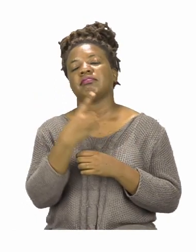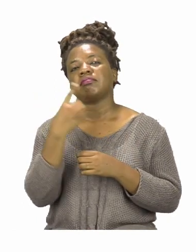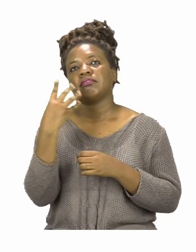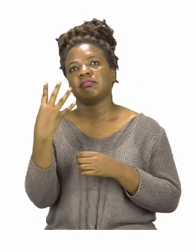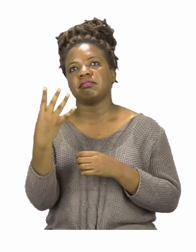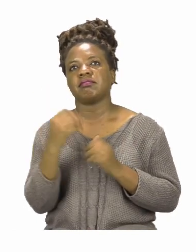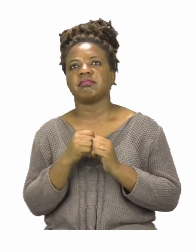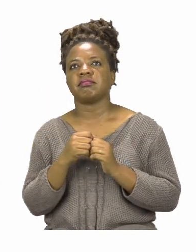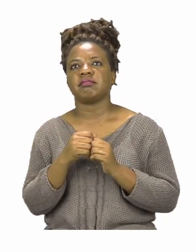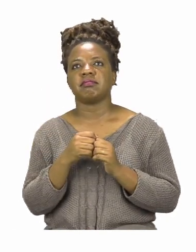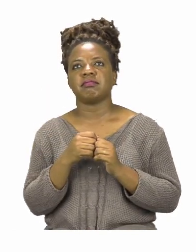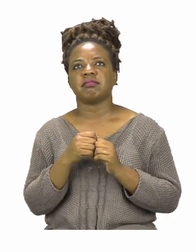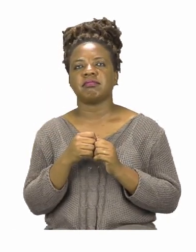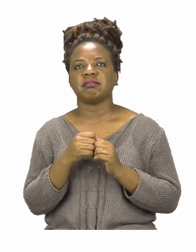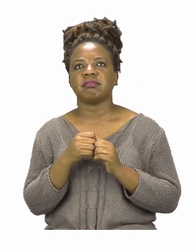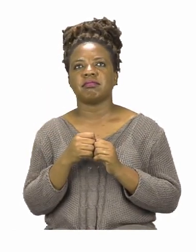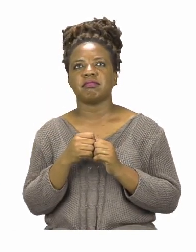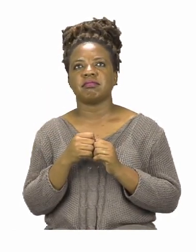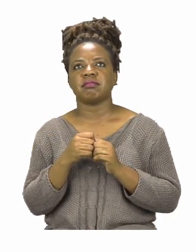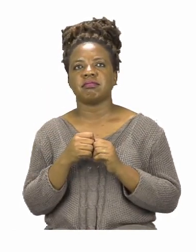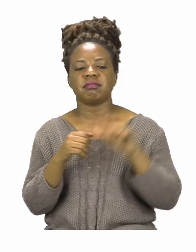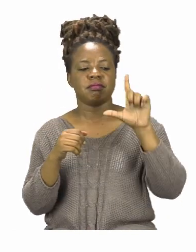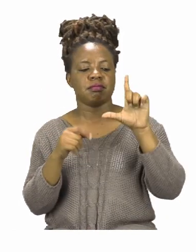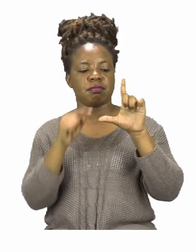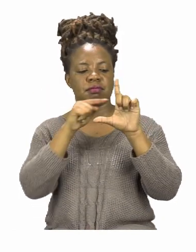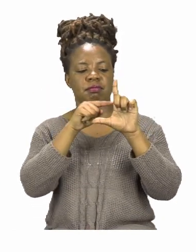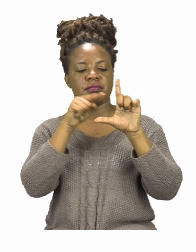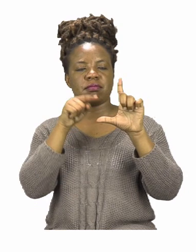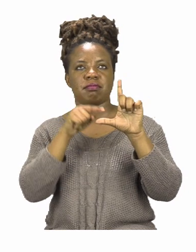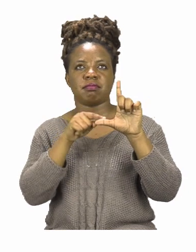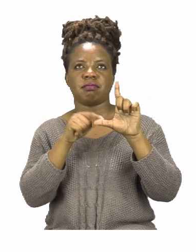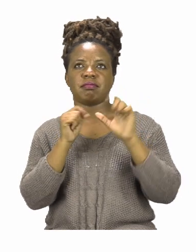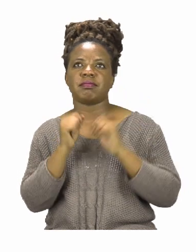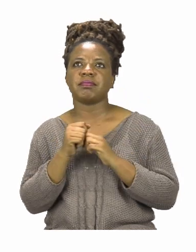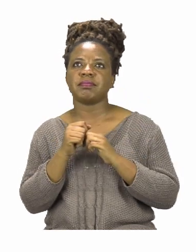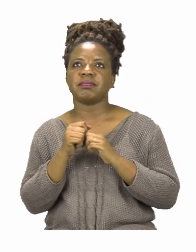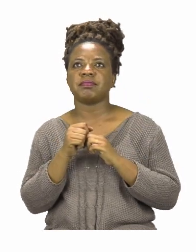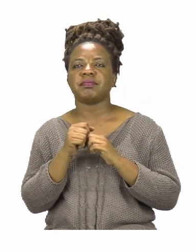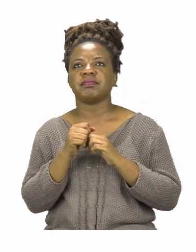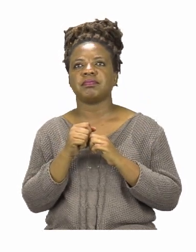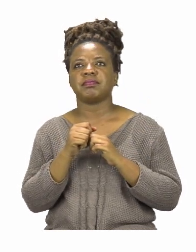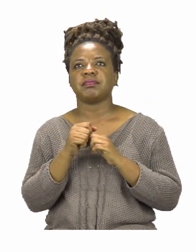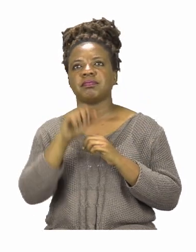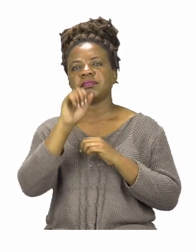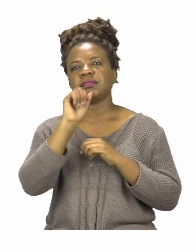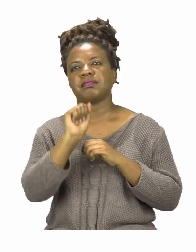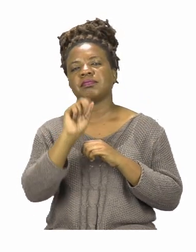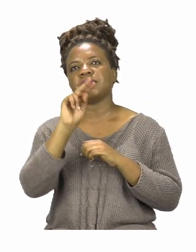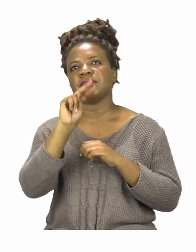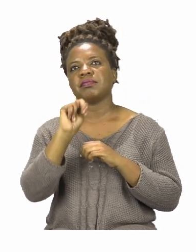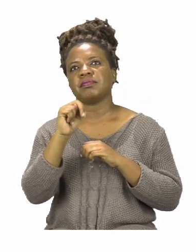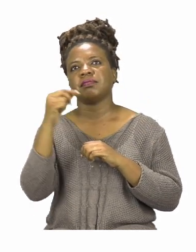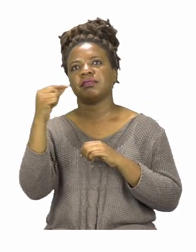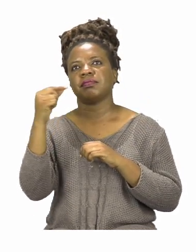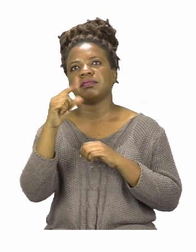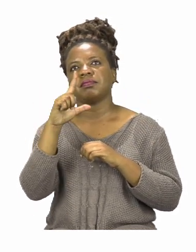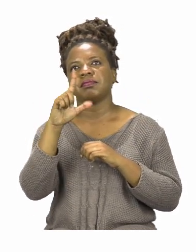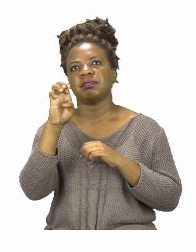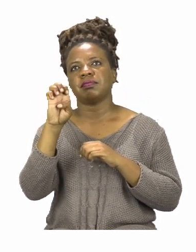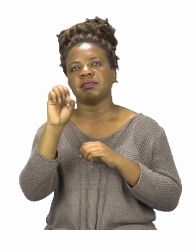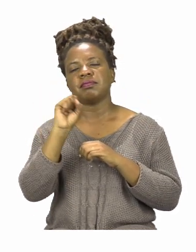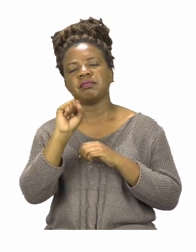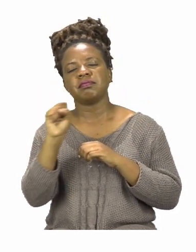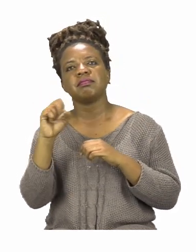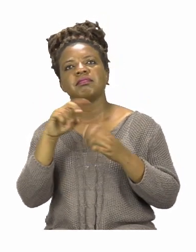are going to be doing what is called angles. Now, angles are where 2 lines meet